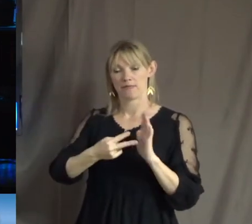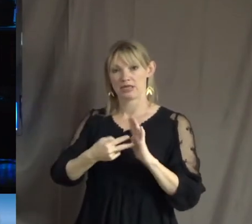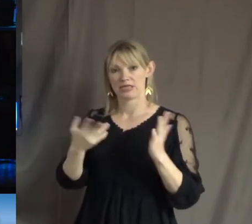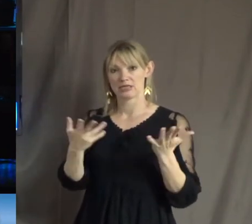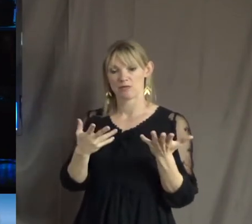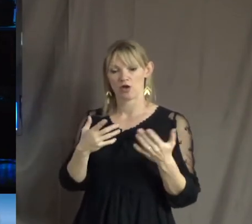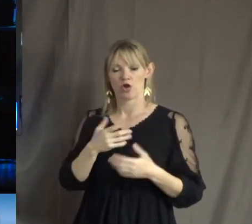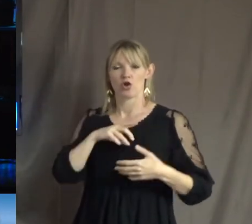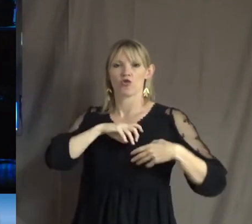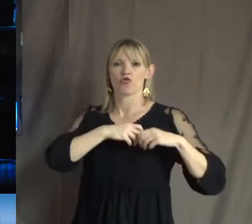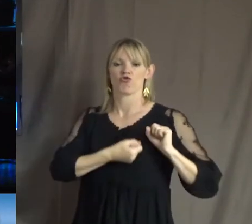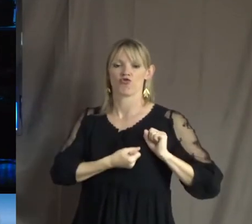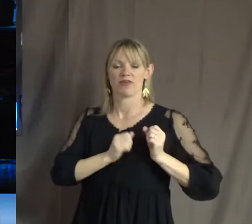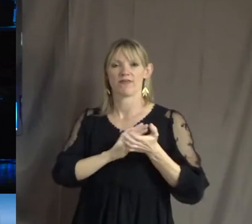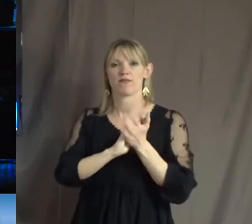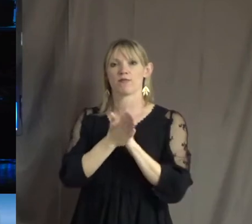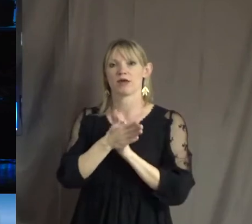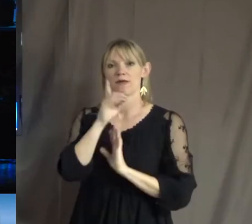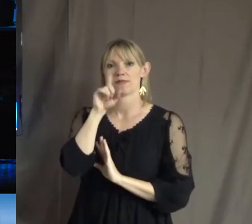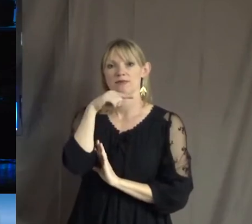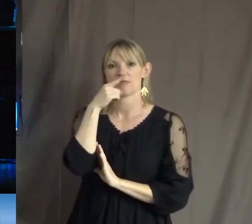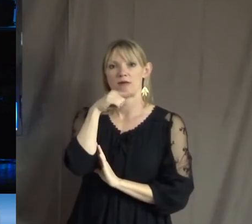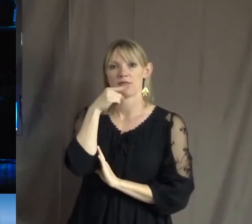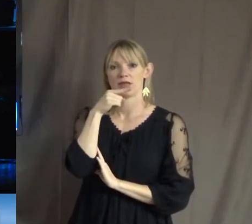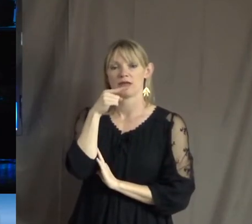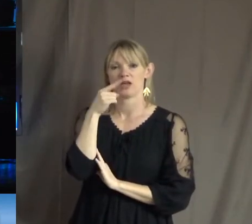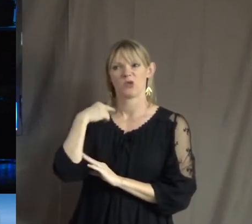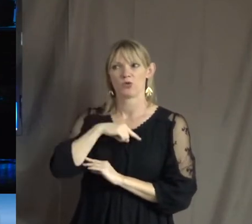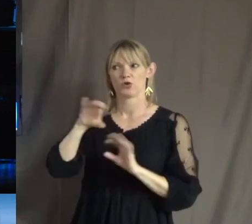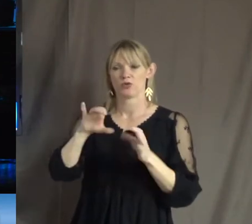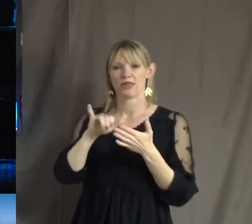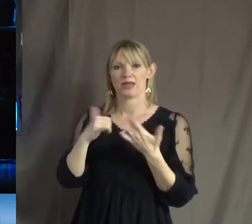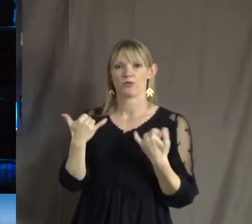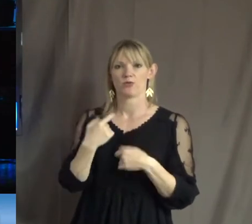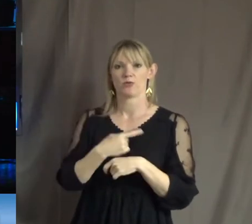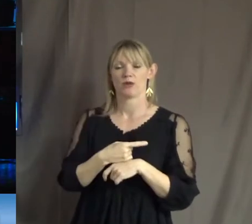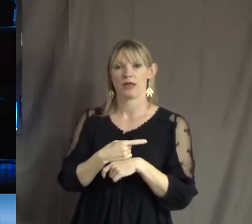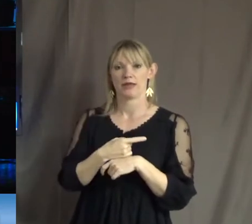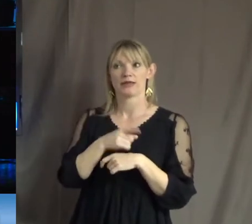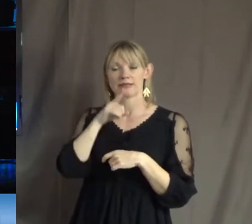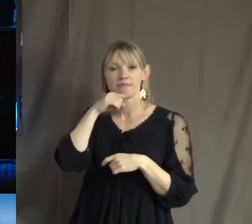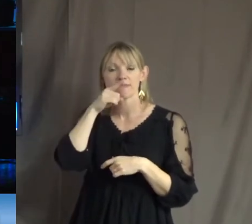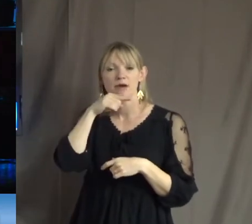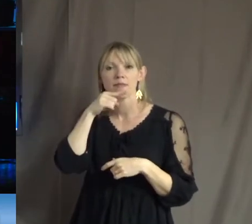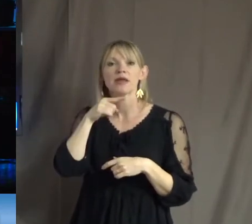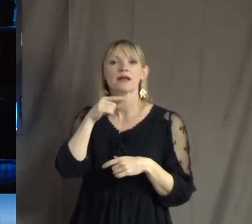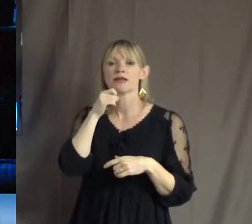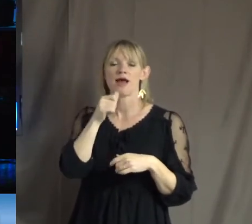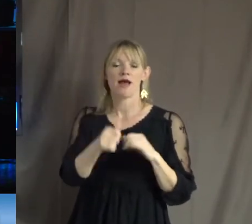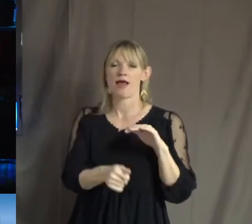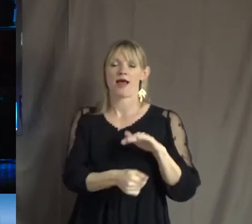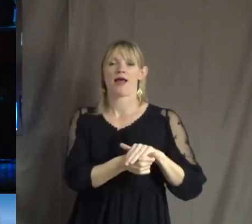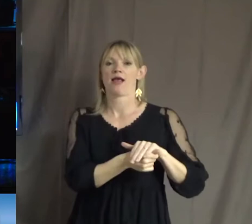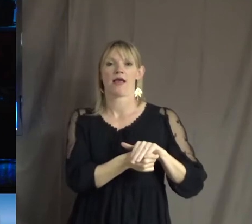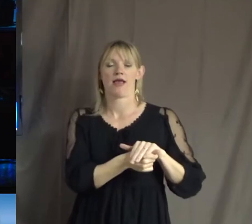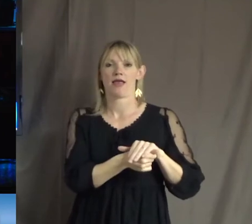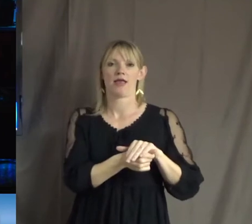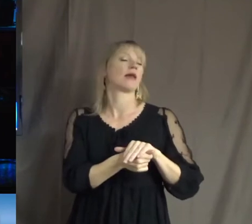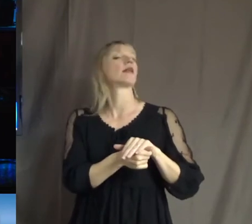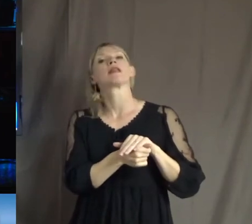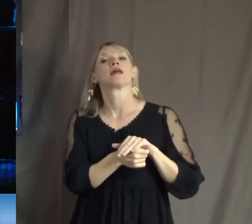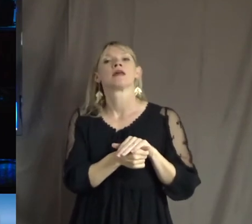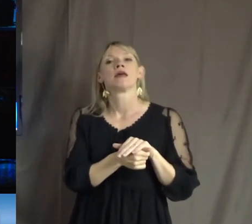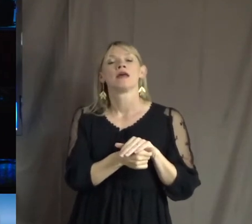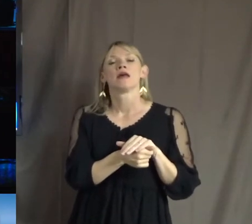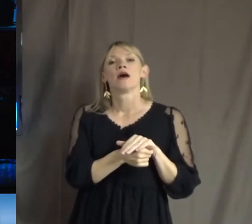doing that today as a community because we're talking about grief. We're taking it public. We're not hiding it.